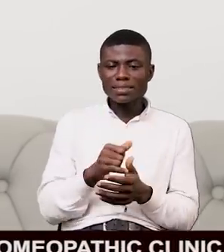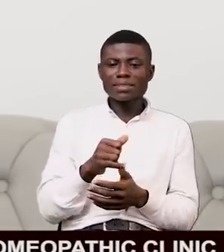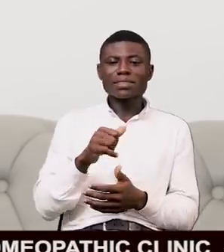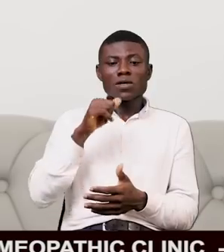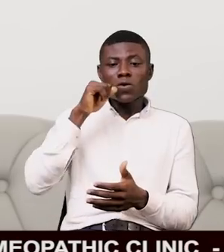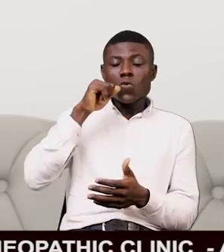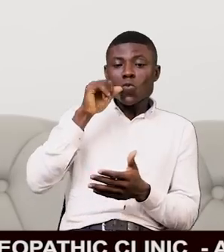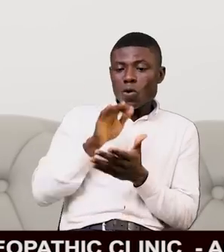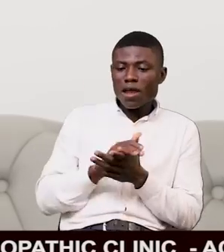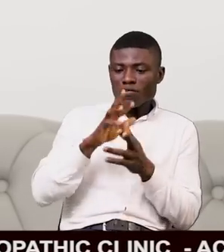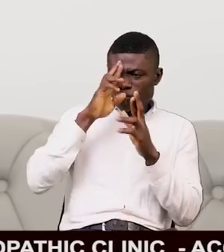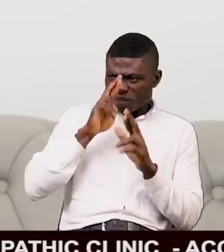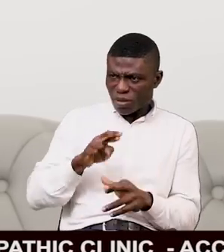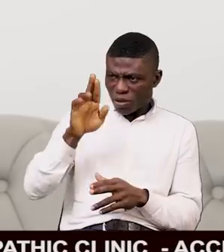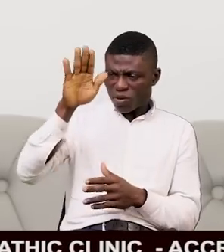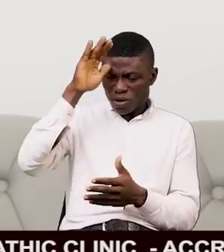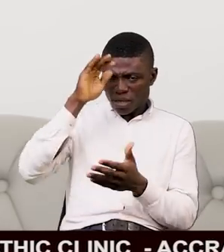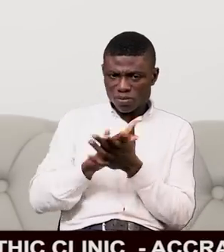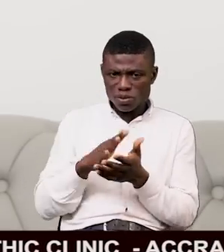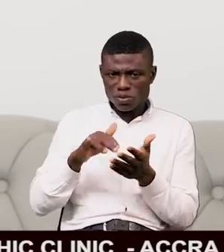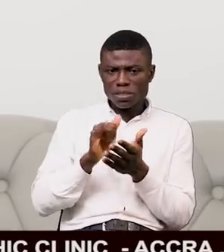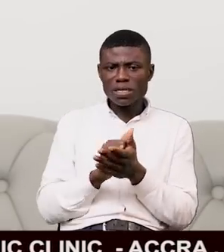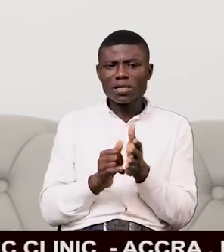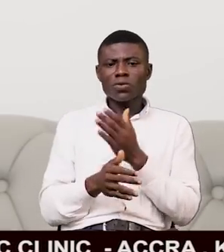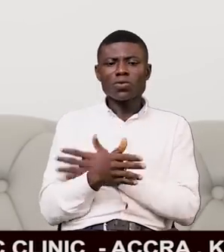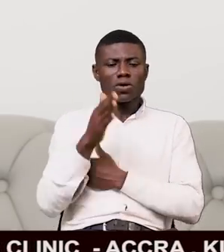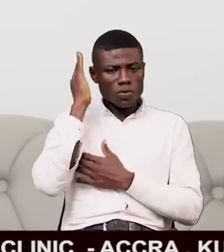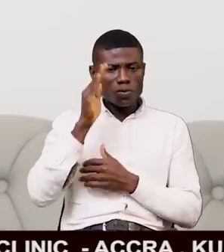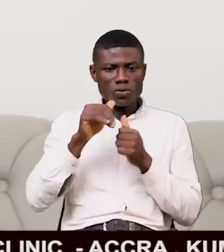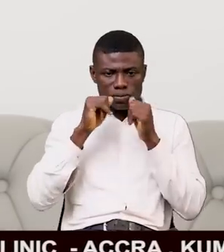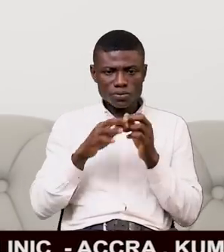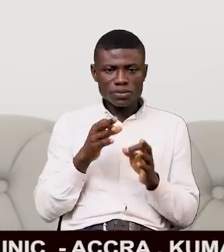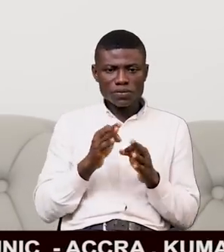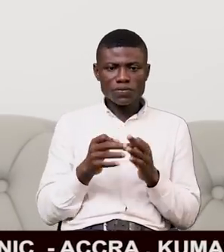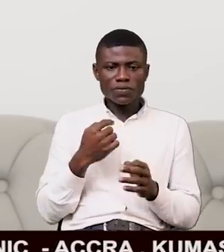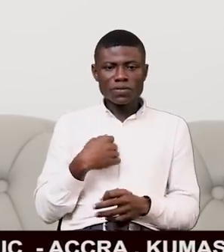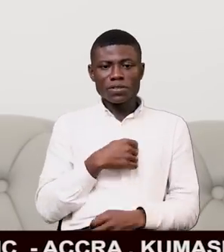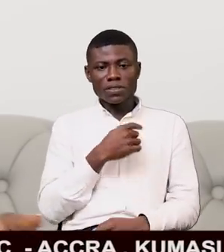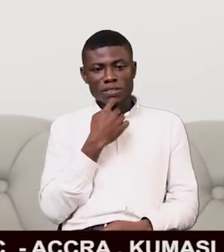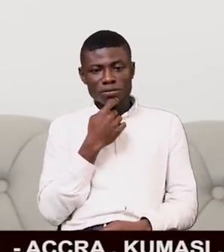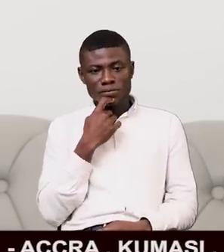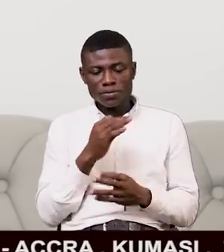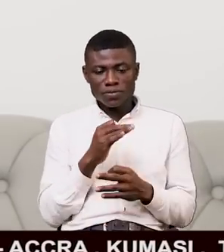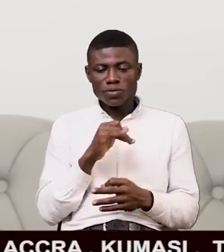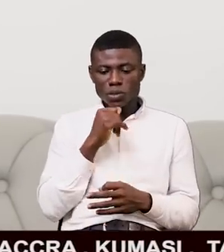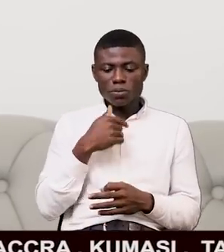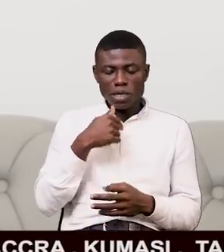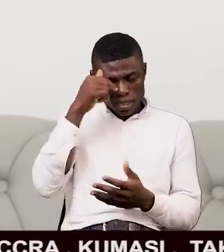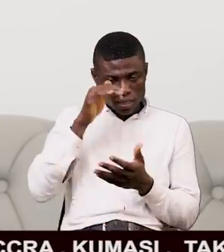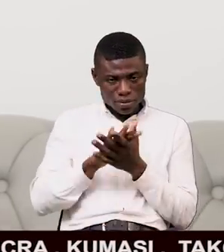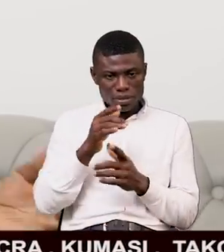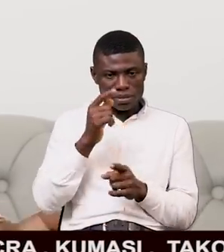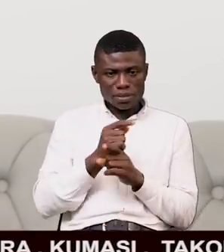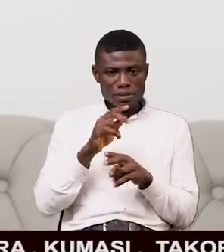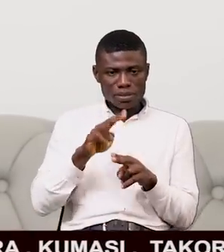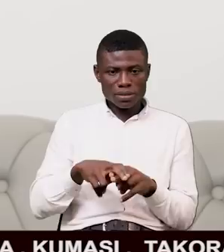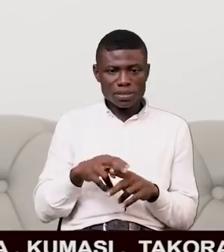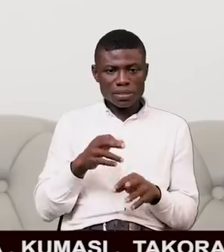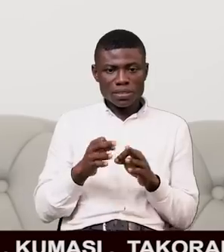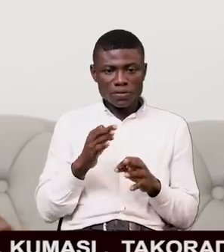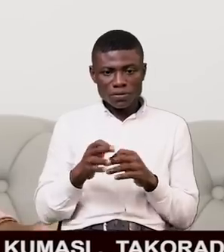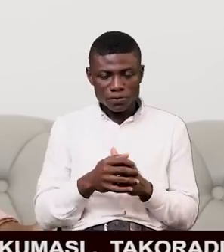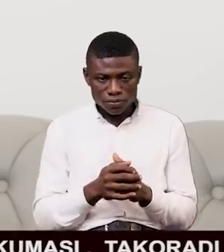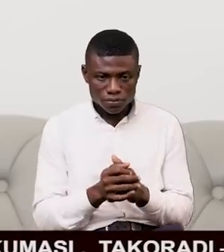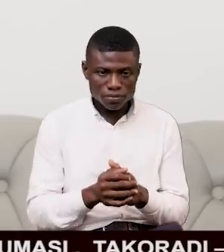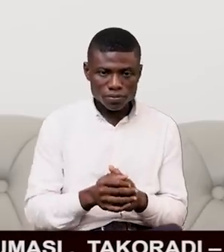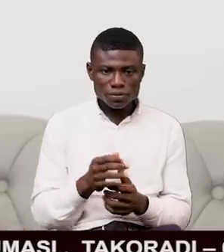ado, and famo. So, oh, my, so, may I sure say, say, yeah, dear, me kuno. Yes, what the anamaker. What cat one, no, my cat,